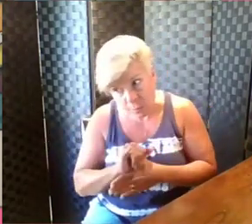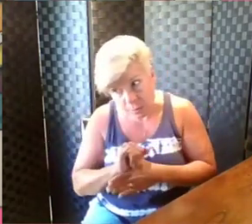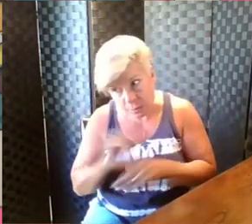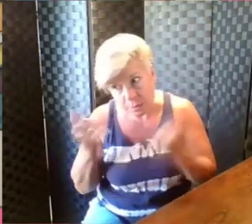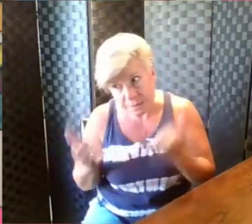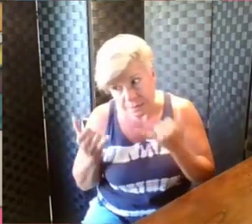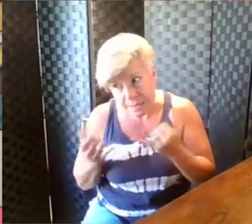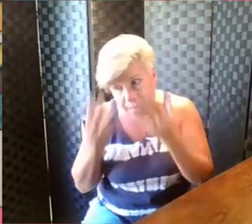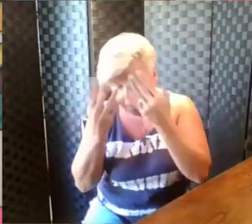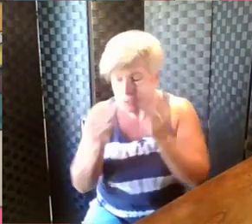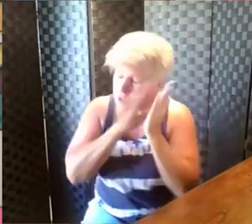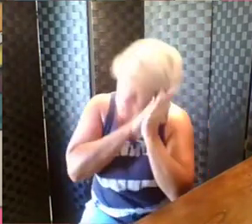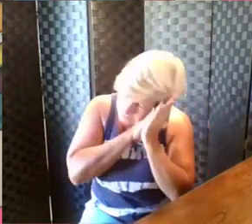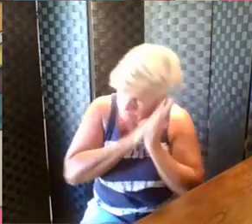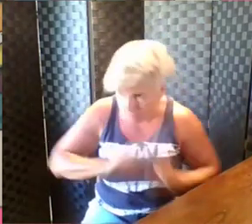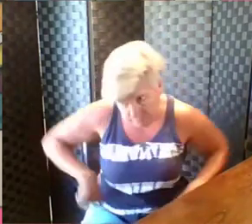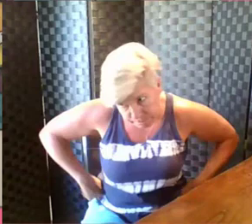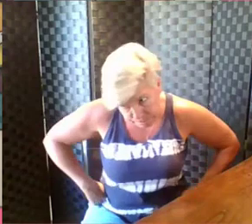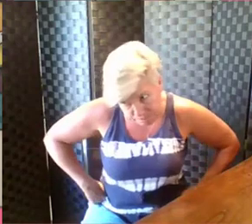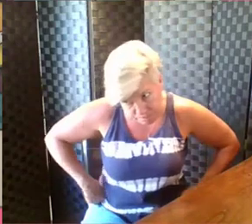Chudd. Now put your head down.